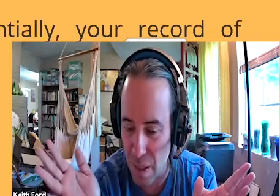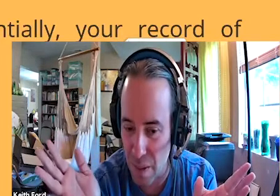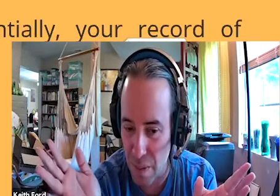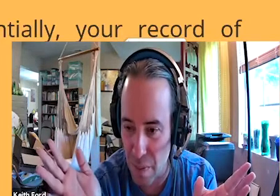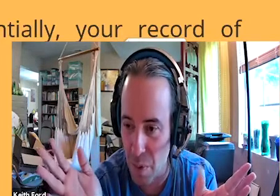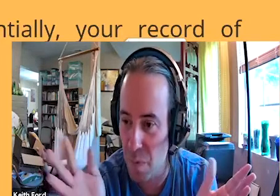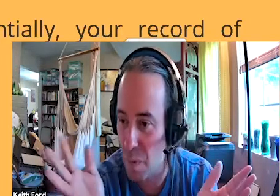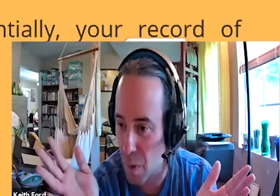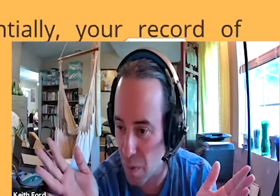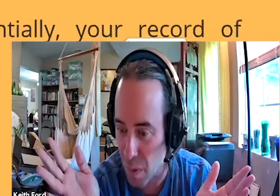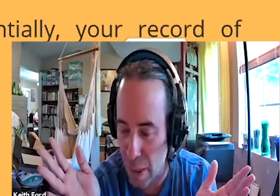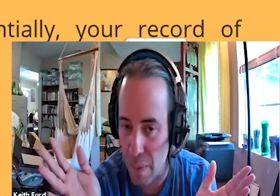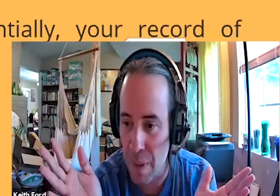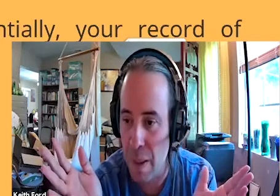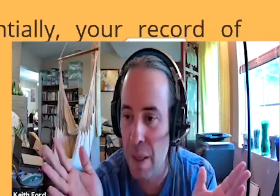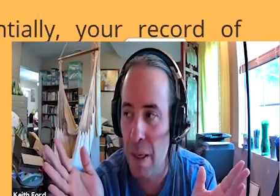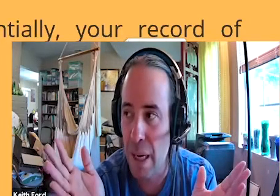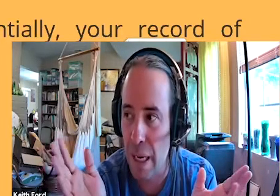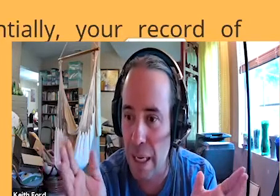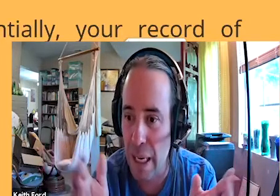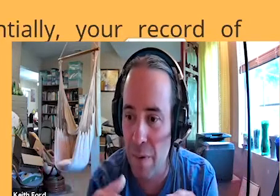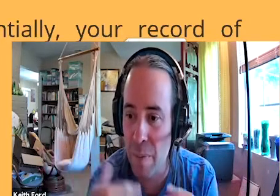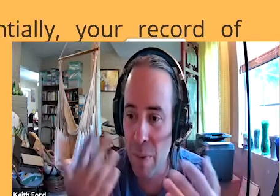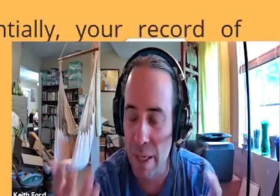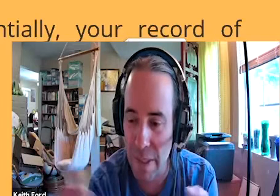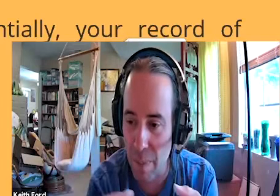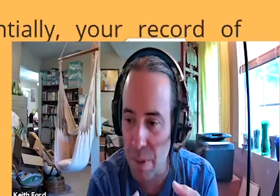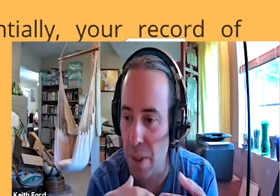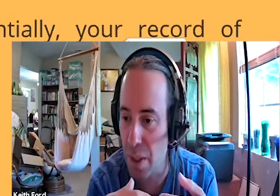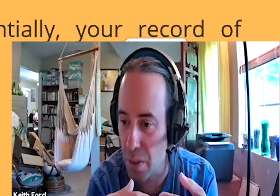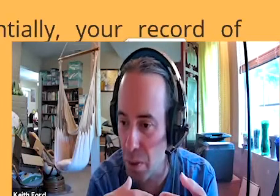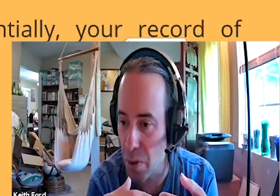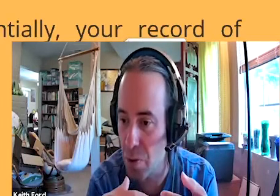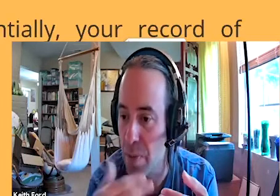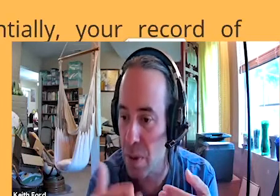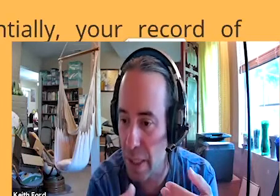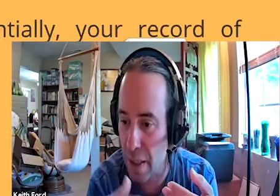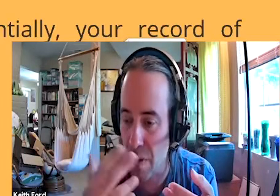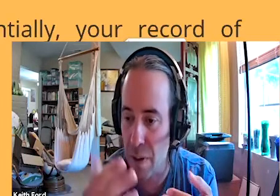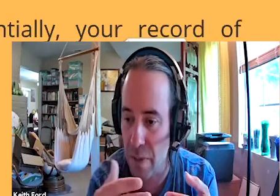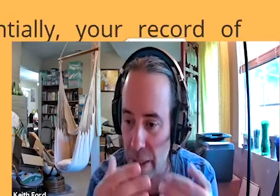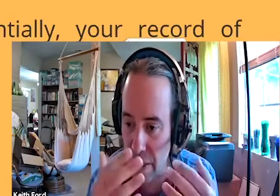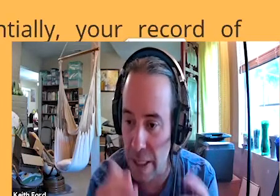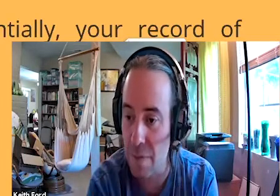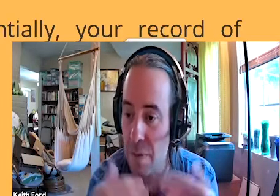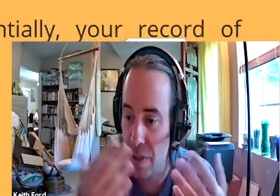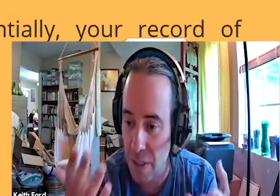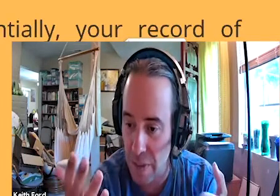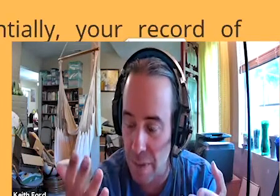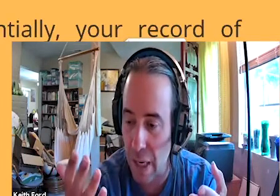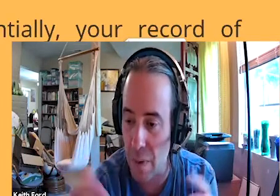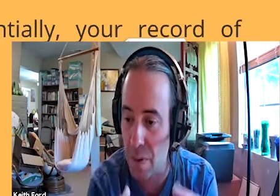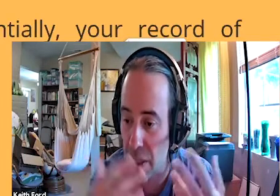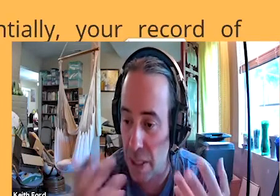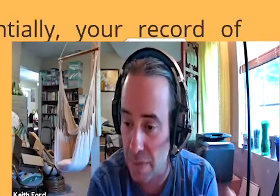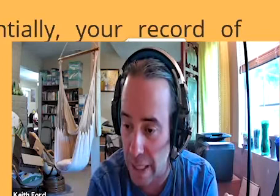are removed from work for a while. Every member has the opportunity to contribute to the catastrophic leave bank, to give sick